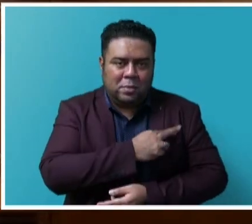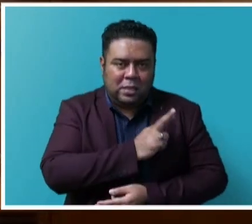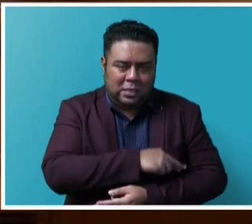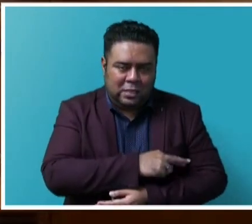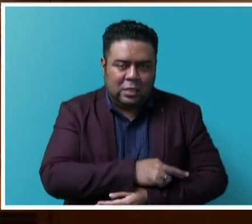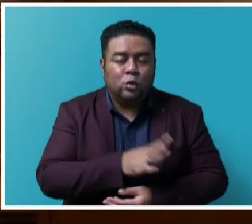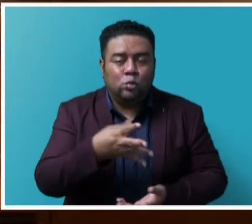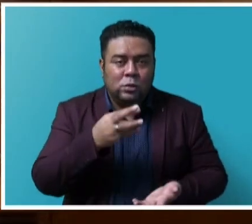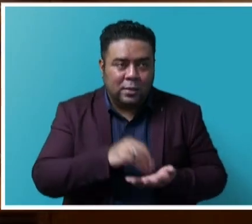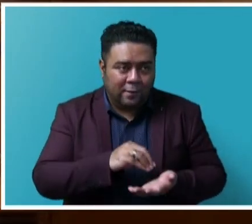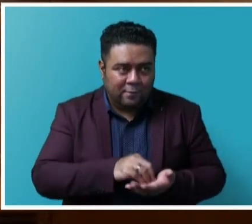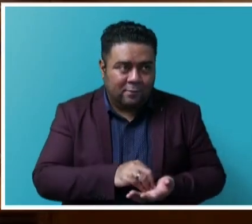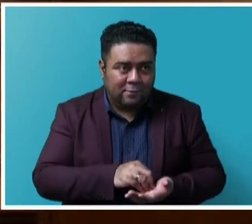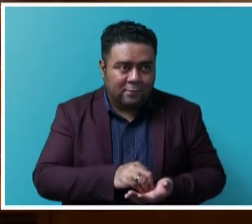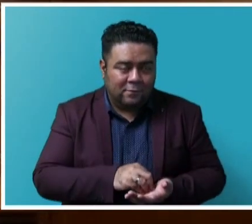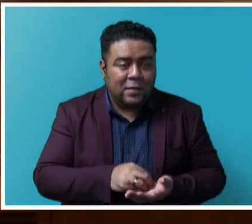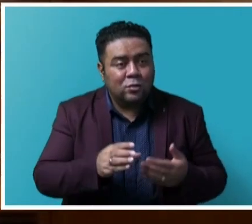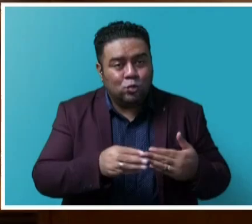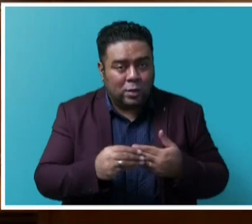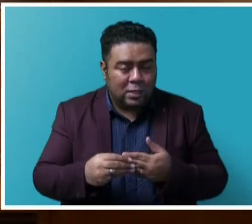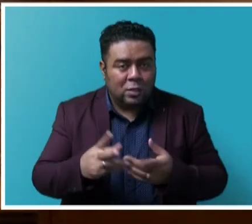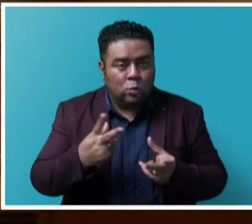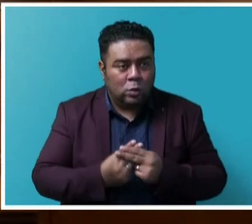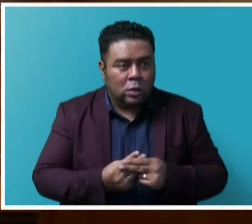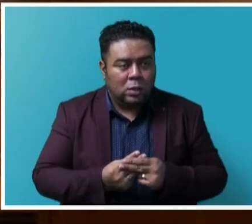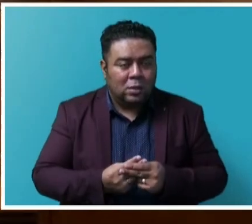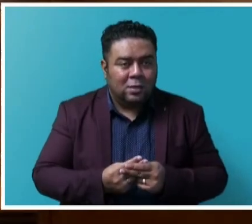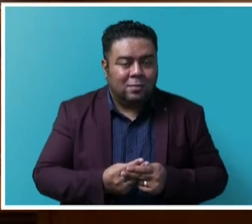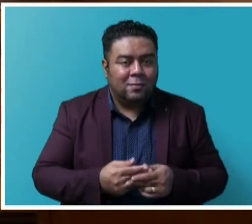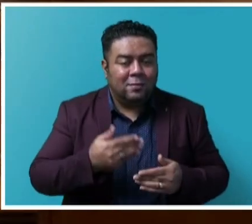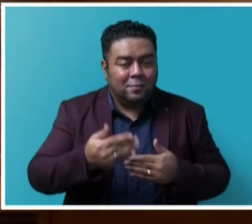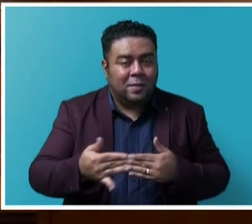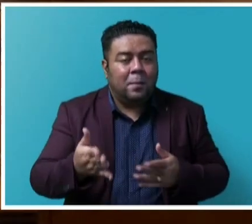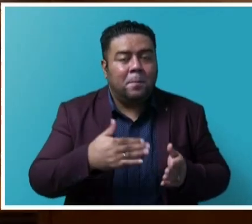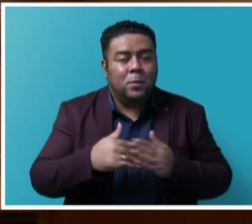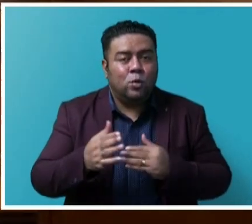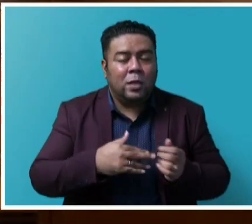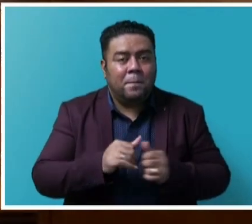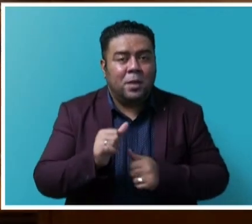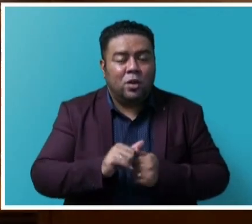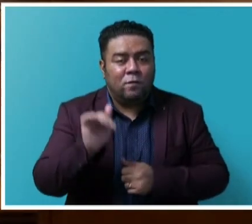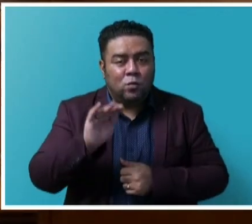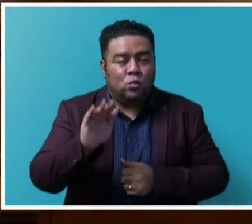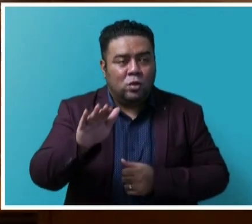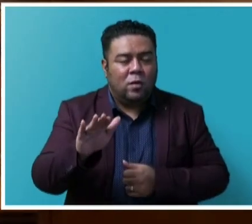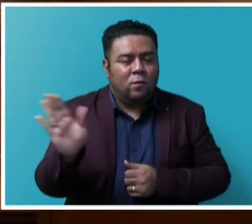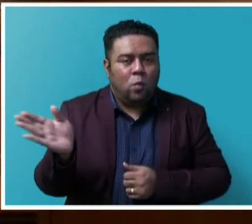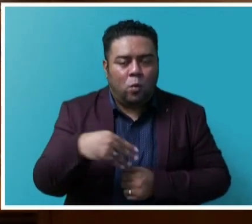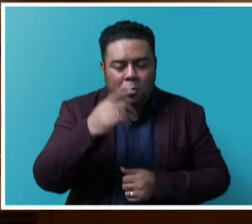To serve is to lead with integrity in building a better future for all Fijians.